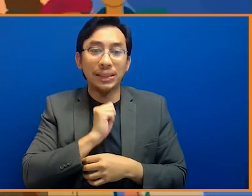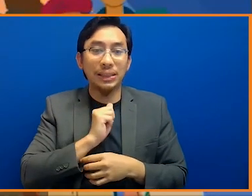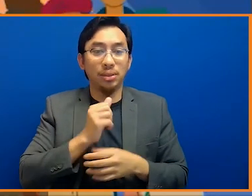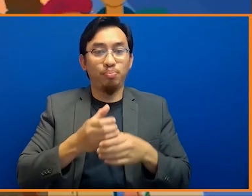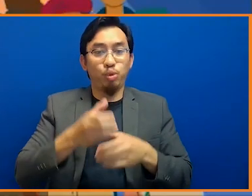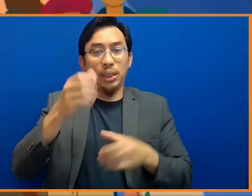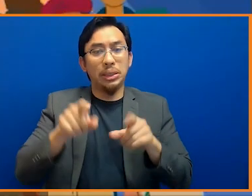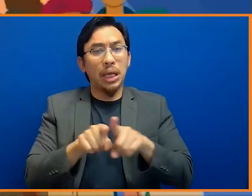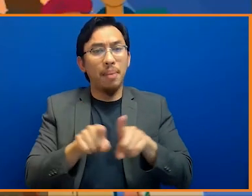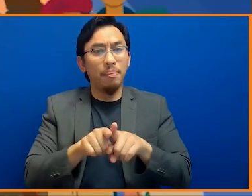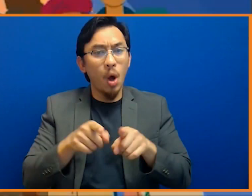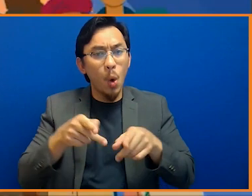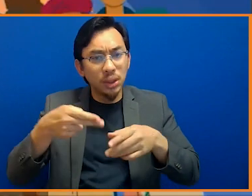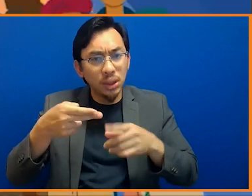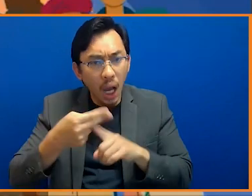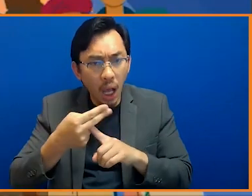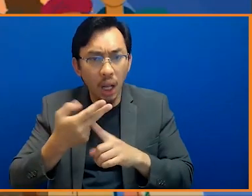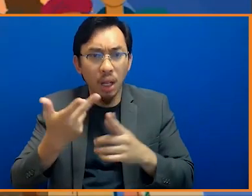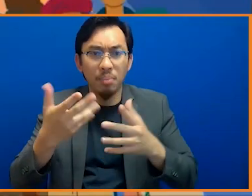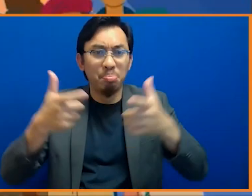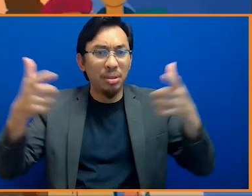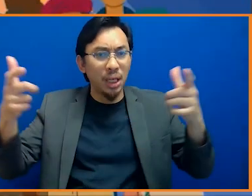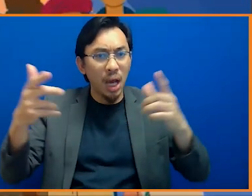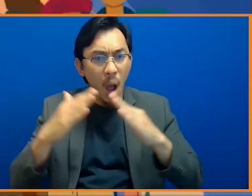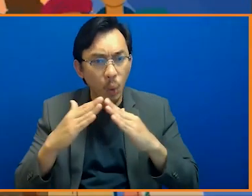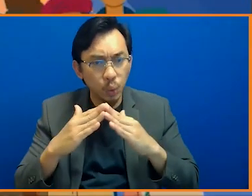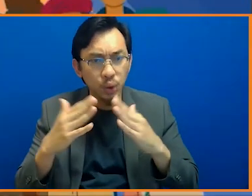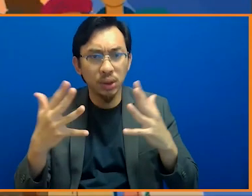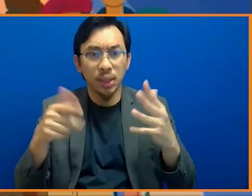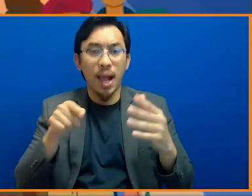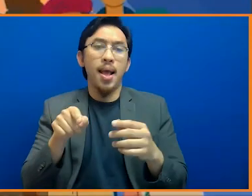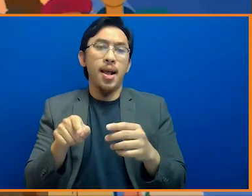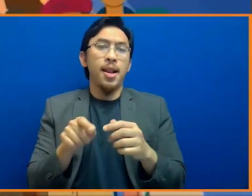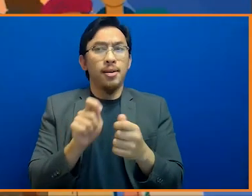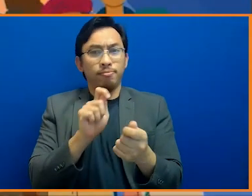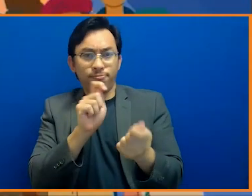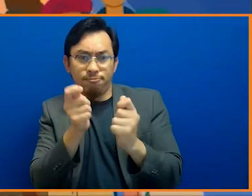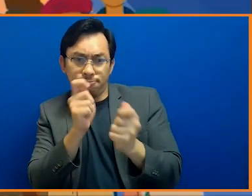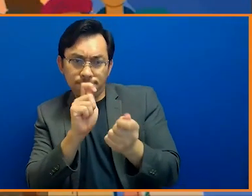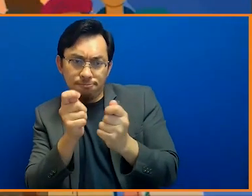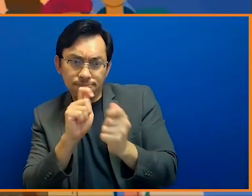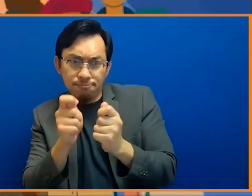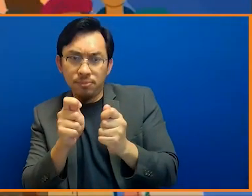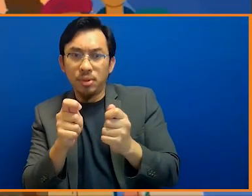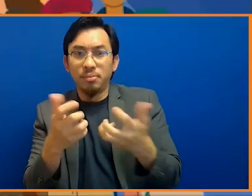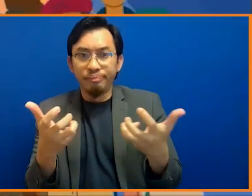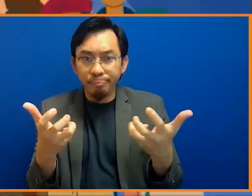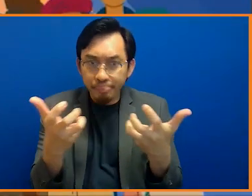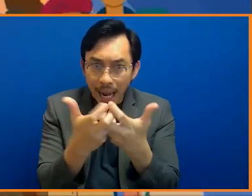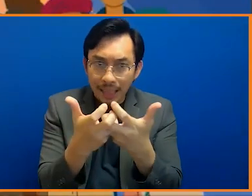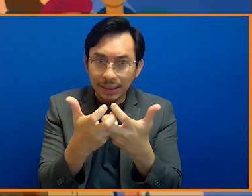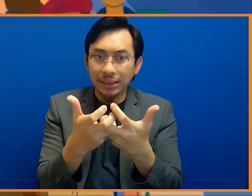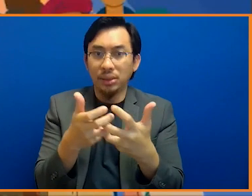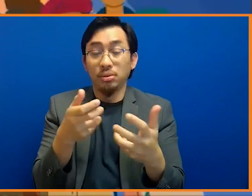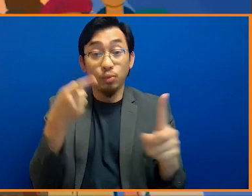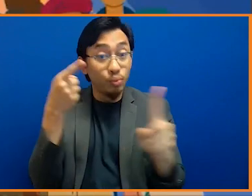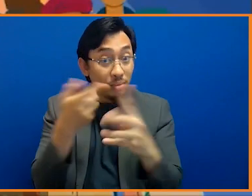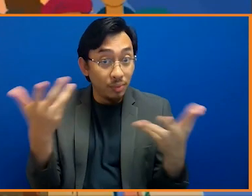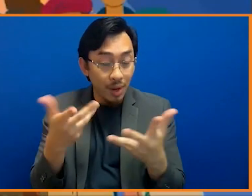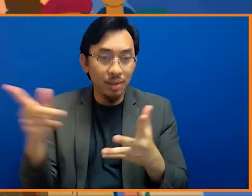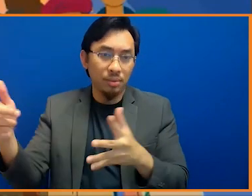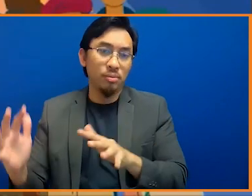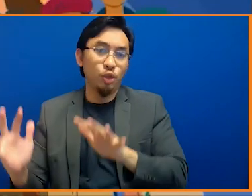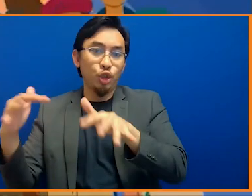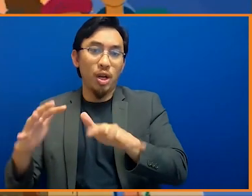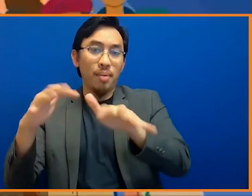hotel, for example, or houses, big houses, but later modified to suit the purpose as alternative tsunami